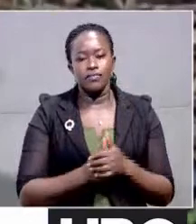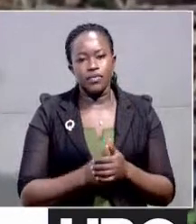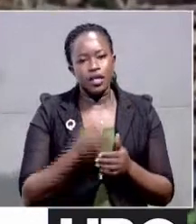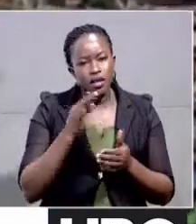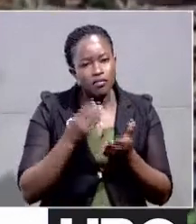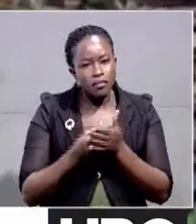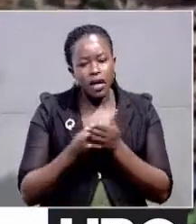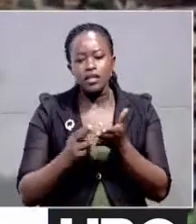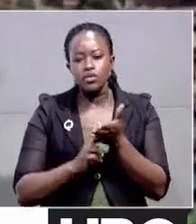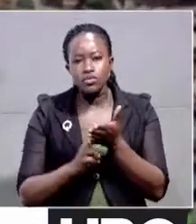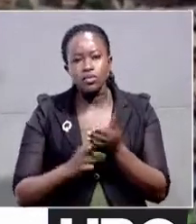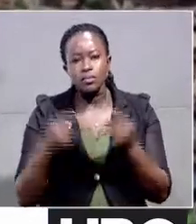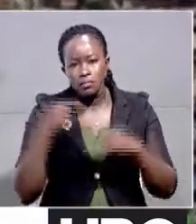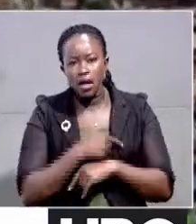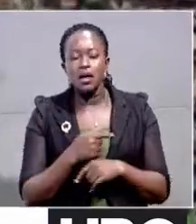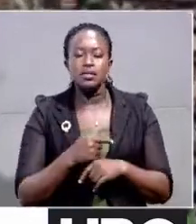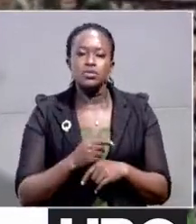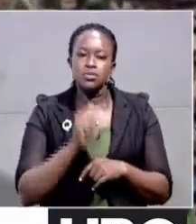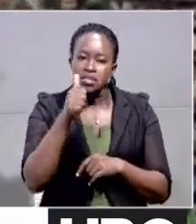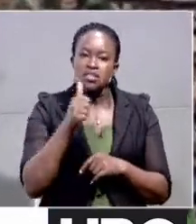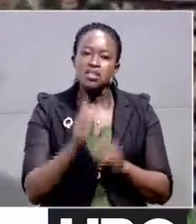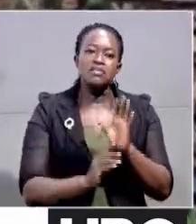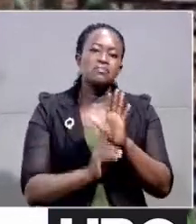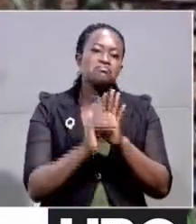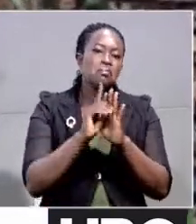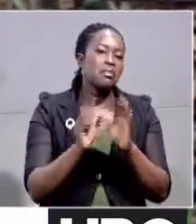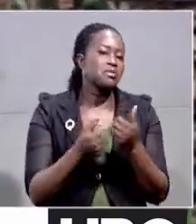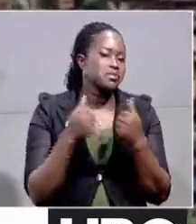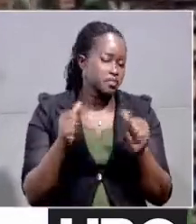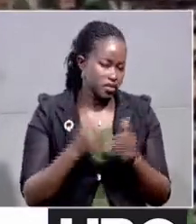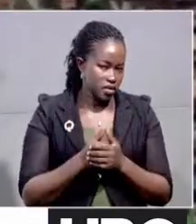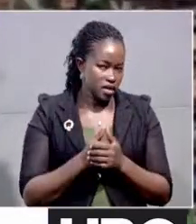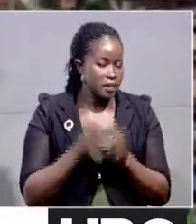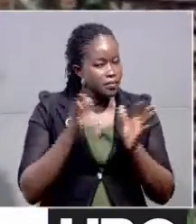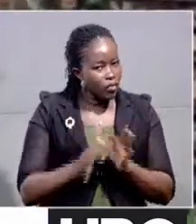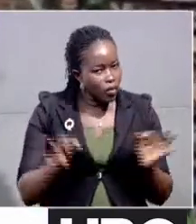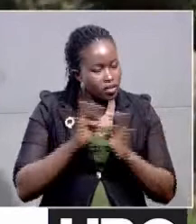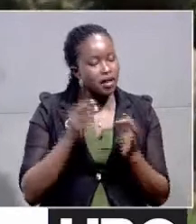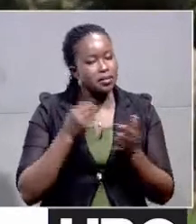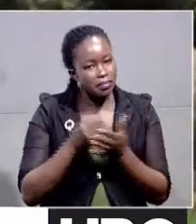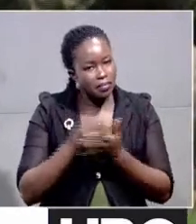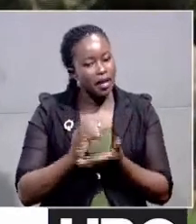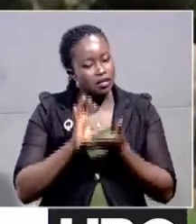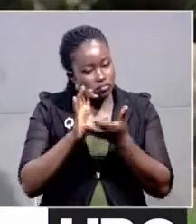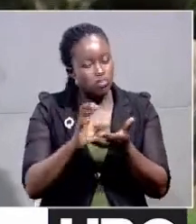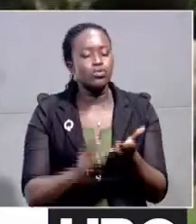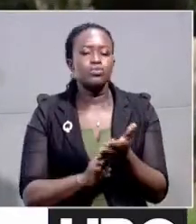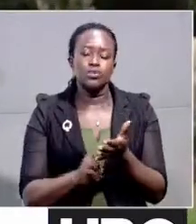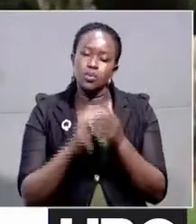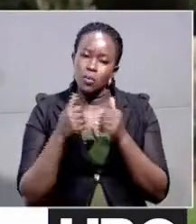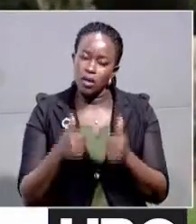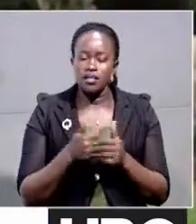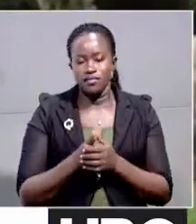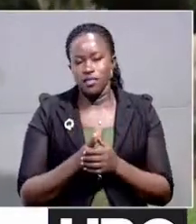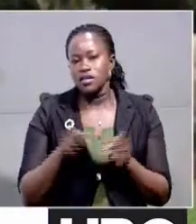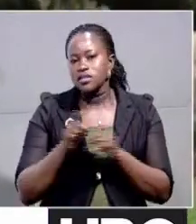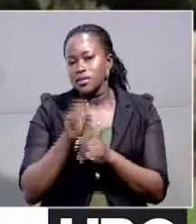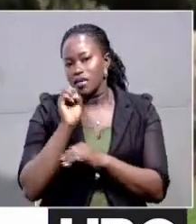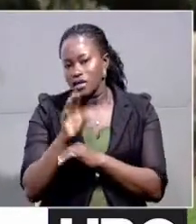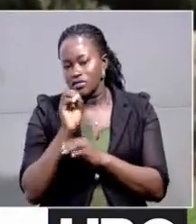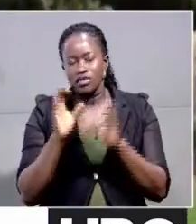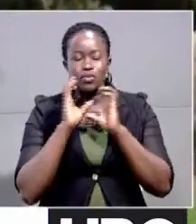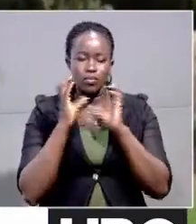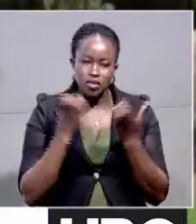obubi mwe musigale mabega. Naye mbasaba sente zikozese bulungi kuba government zade mu sente. He also advised communities to